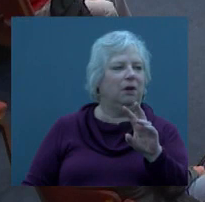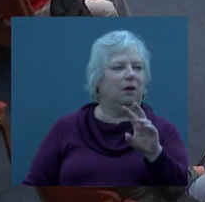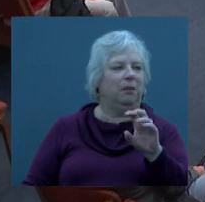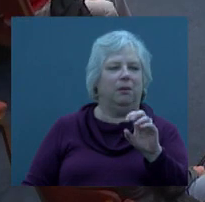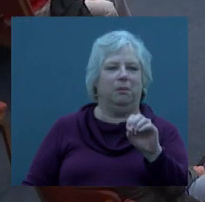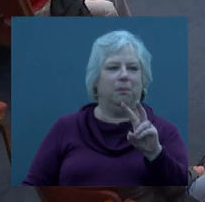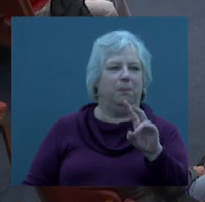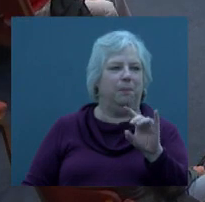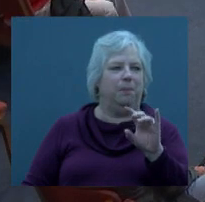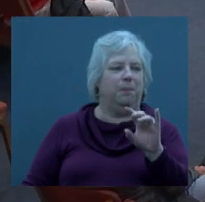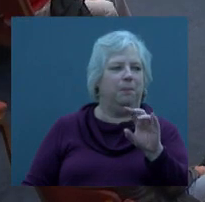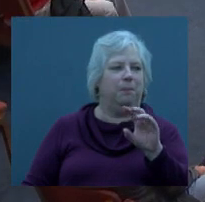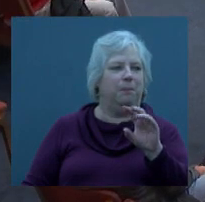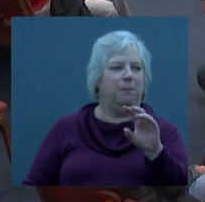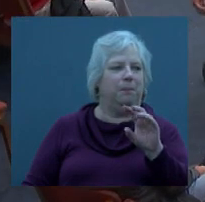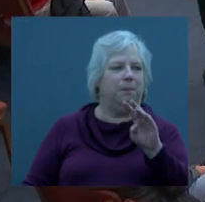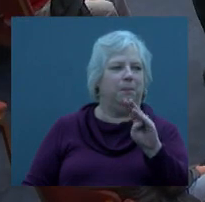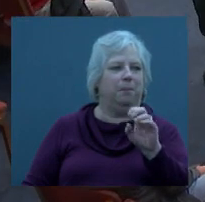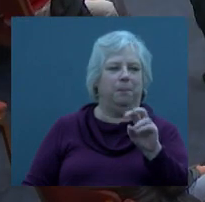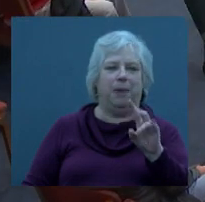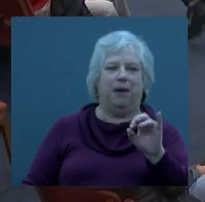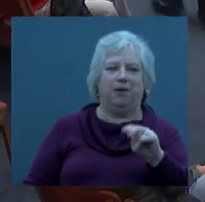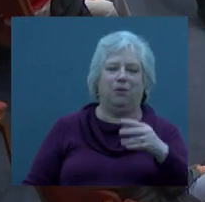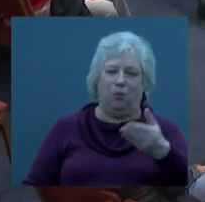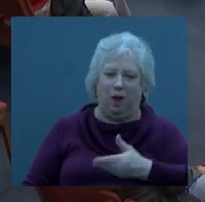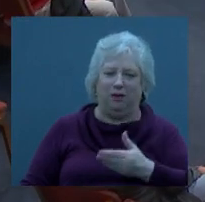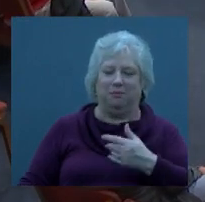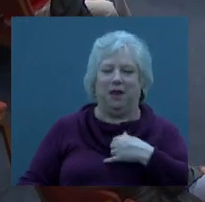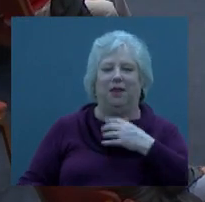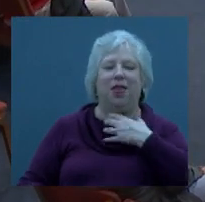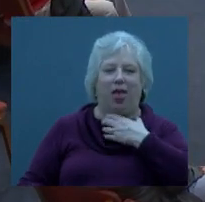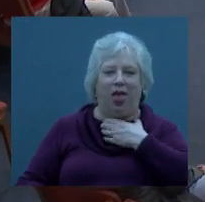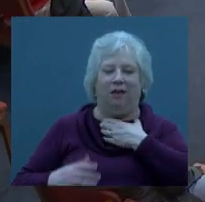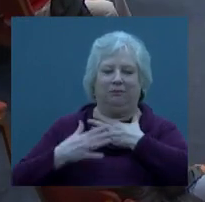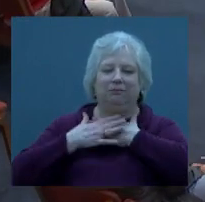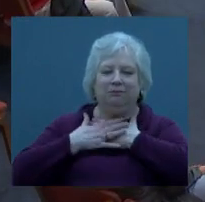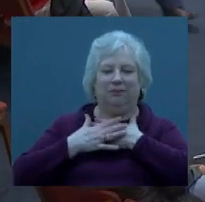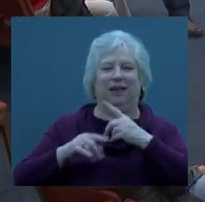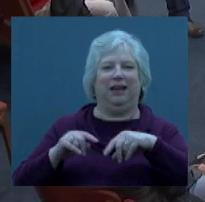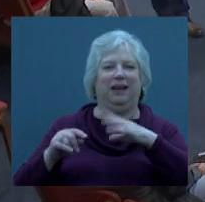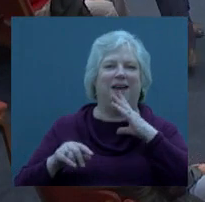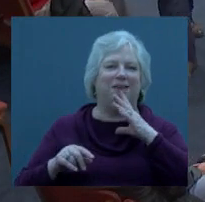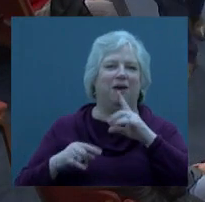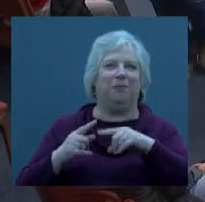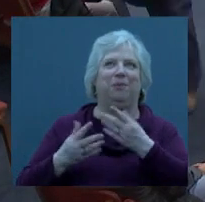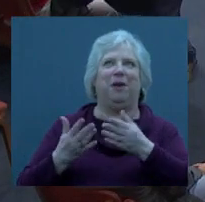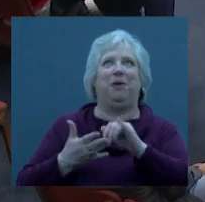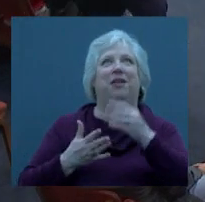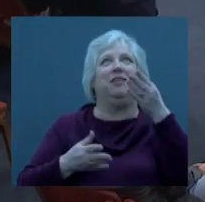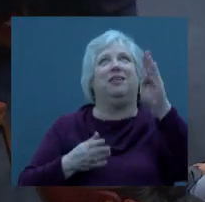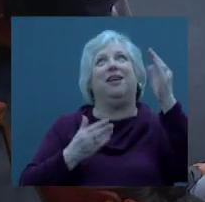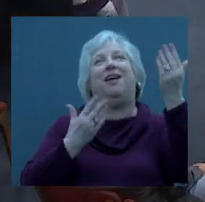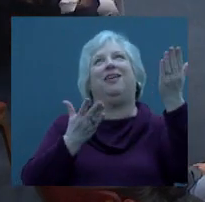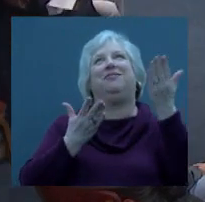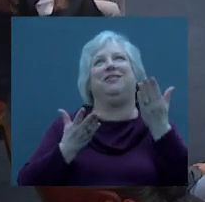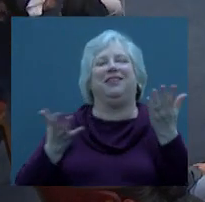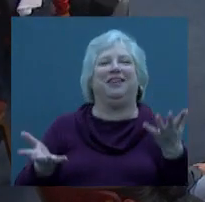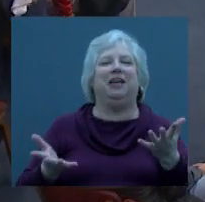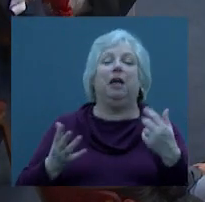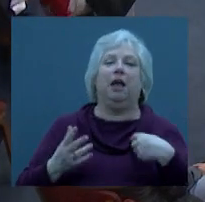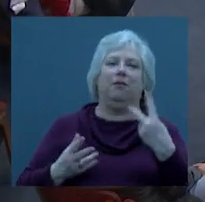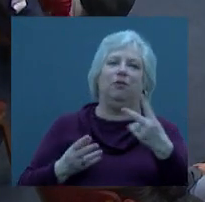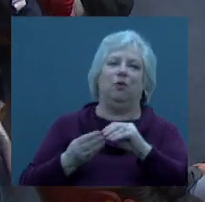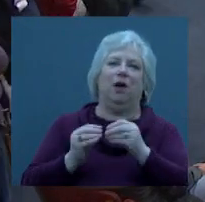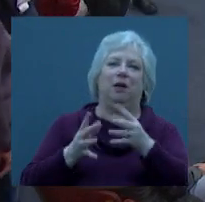me, welcome to the commission. For some reason I can't talk, but that may be a godsend. We have 2 items on the